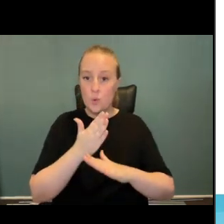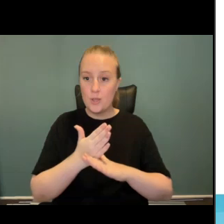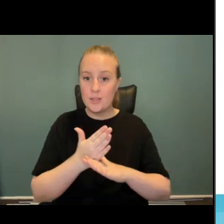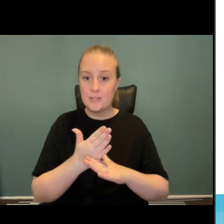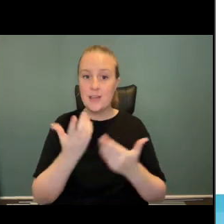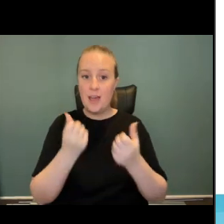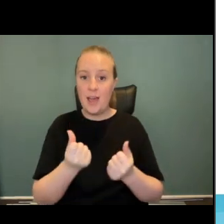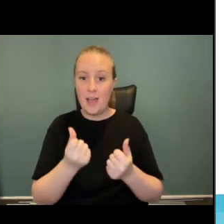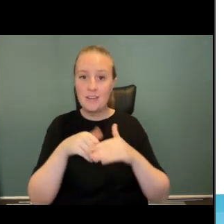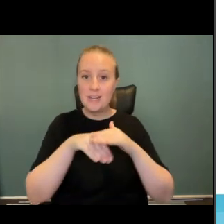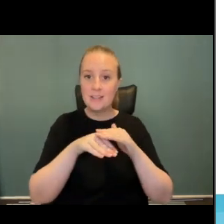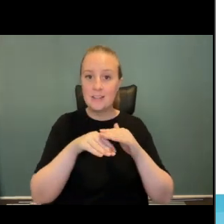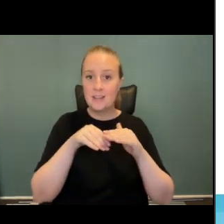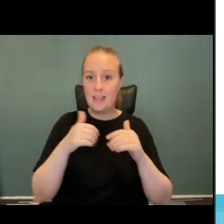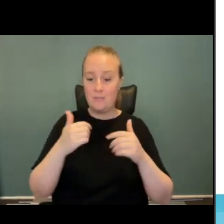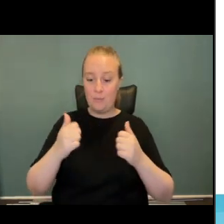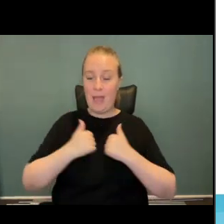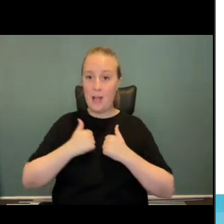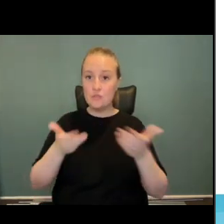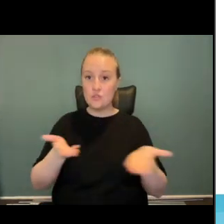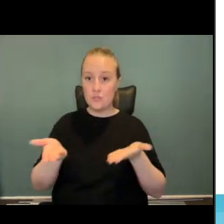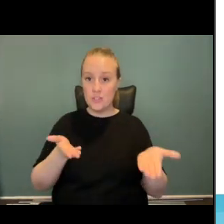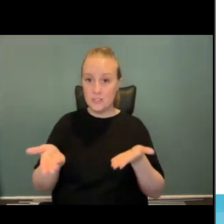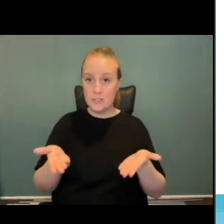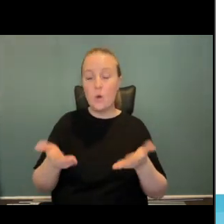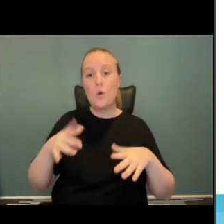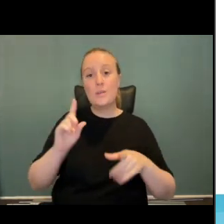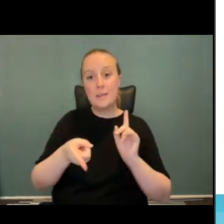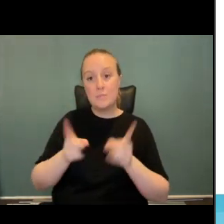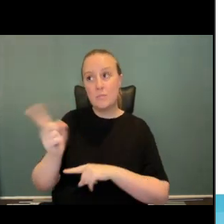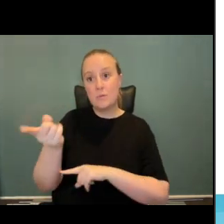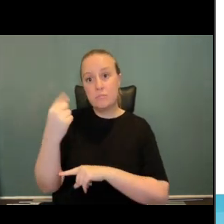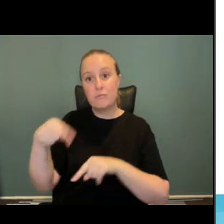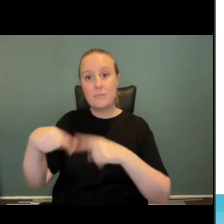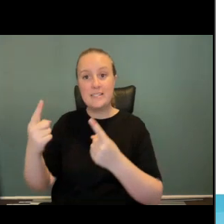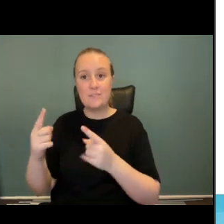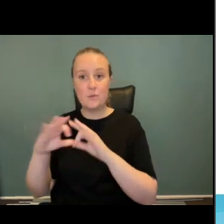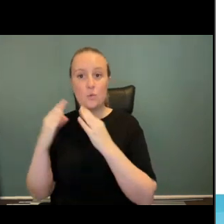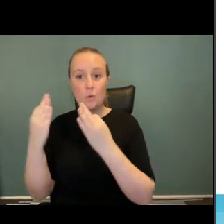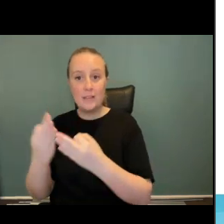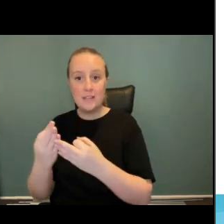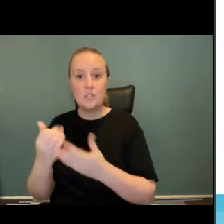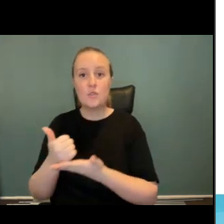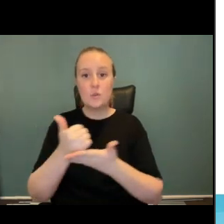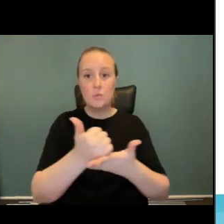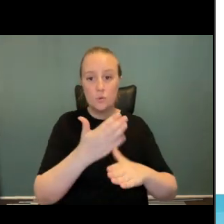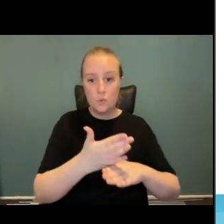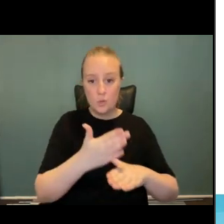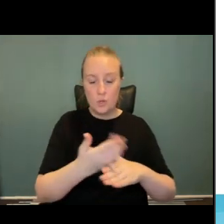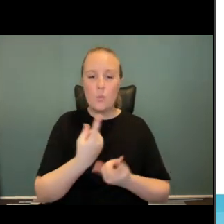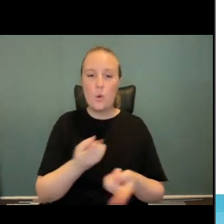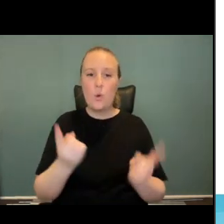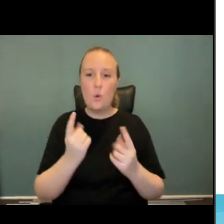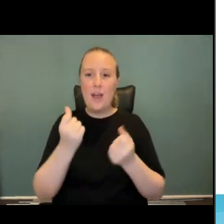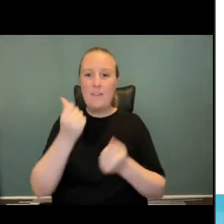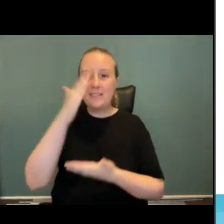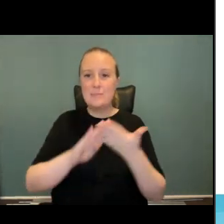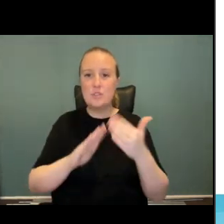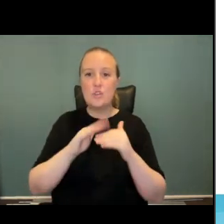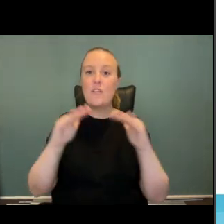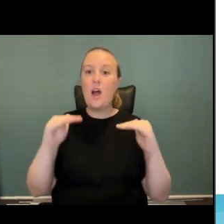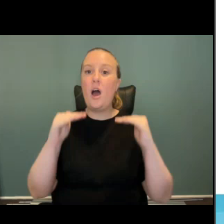our services as well. And the solicitors, we're all experienced in handling high-risk matters. I don't need to tell you guys this. You're a majority